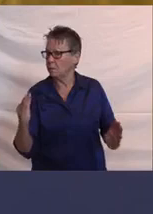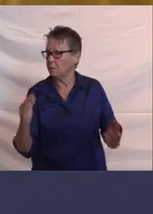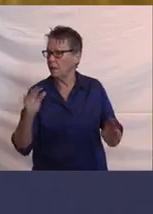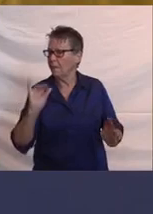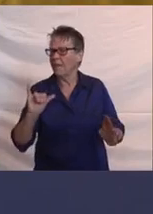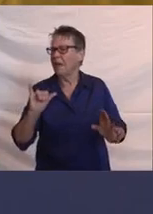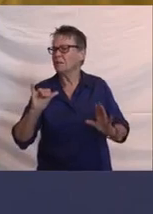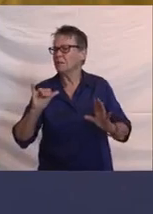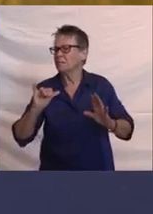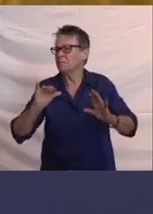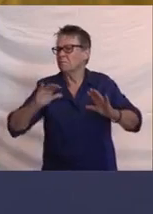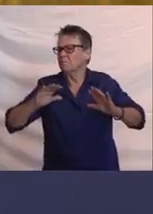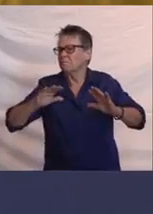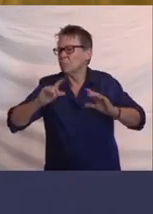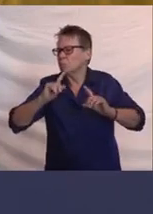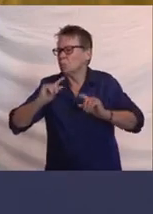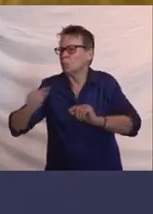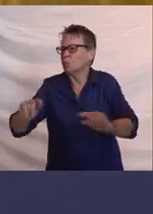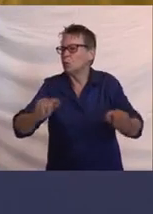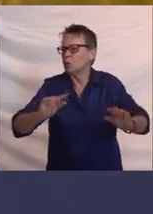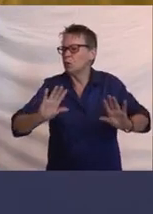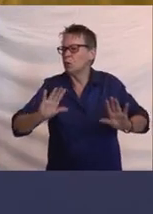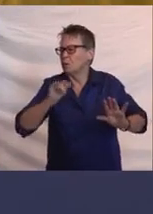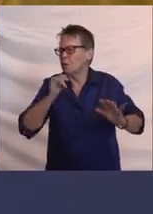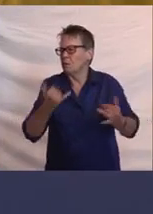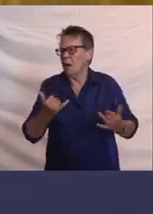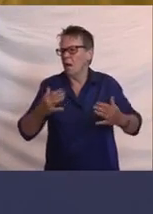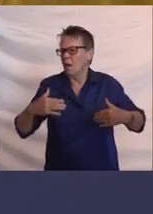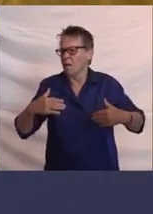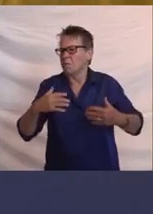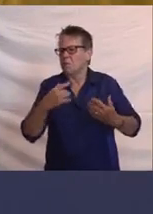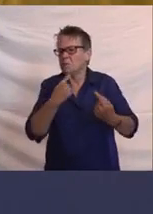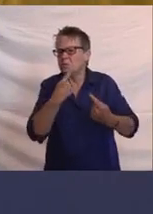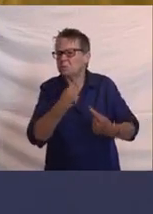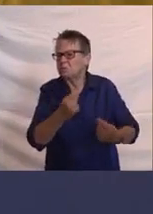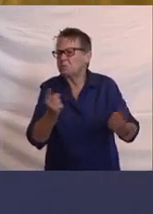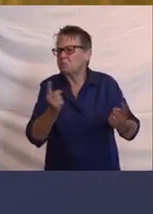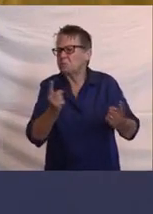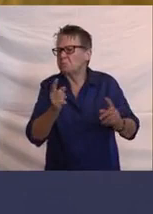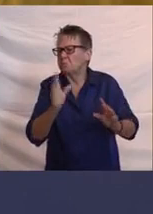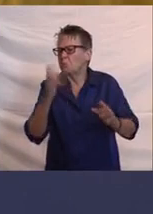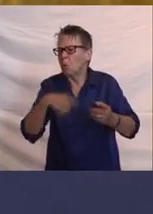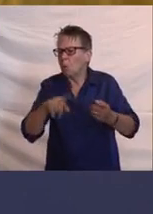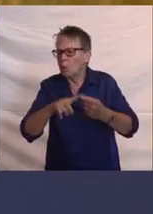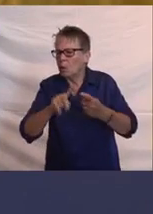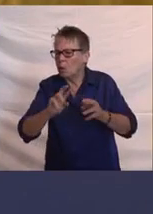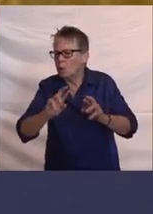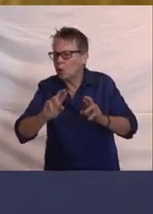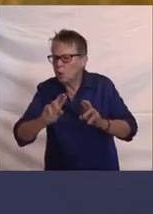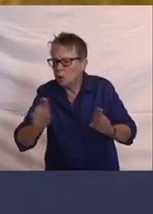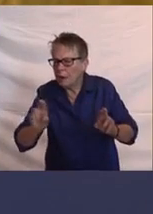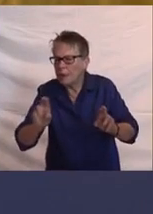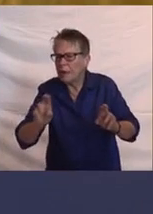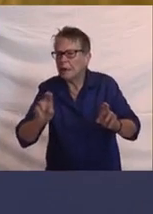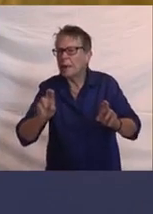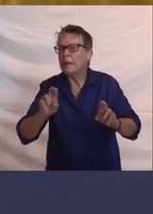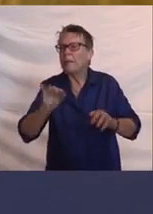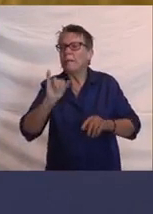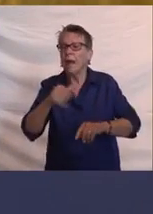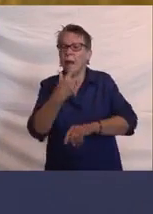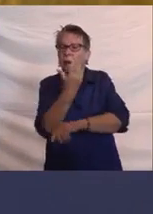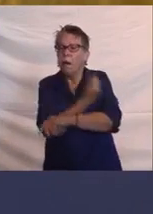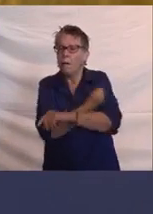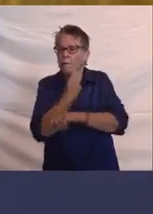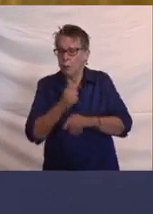I believe this is right. Tina should weigh in if she sees this differently. As a result, that means it will have to go through its own distribution